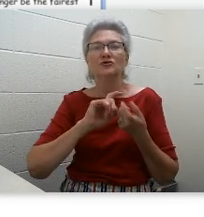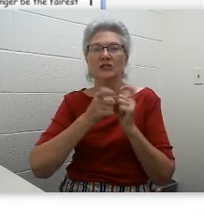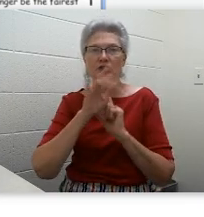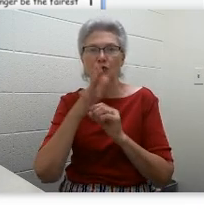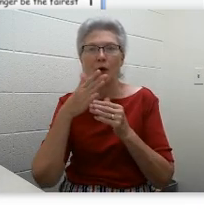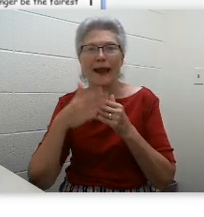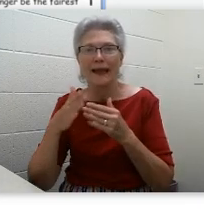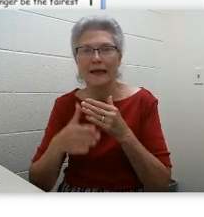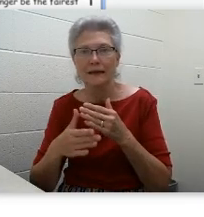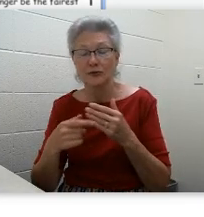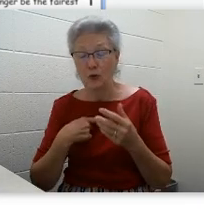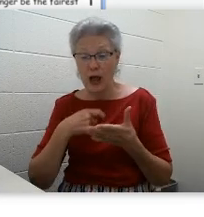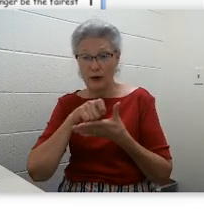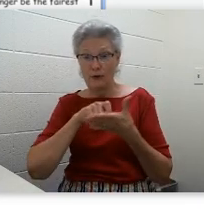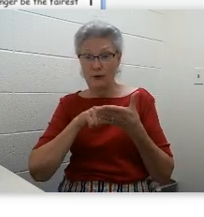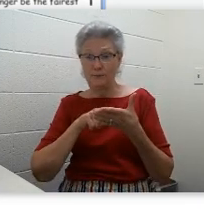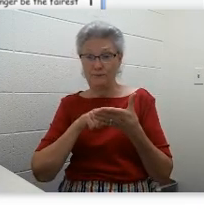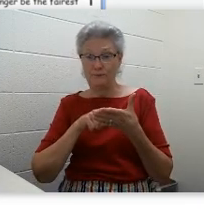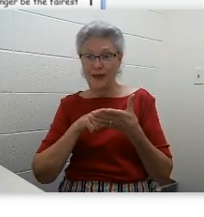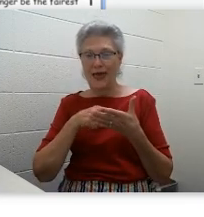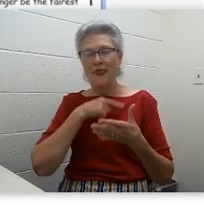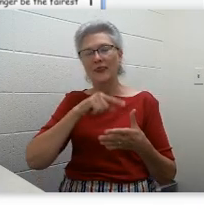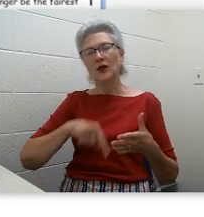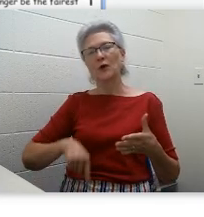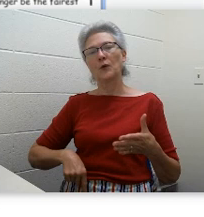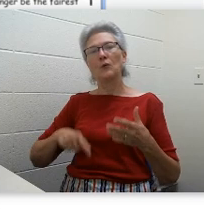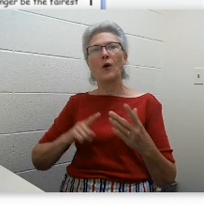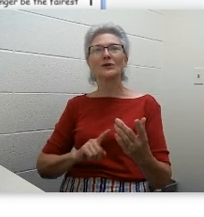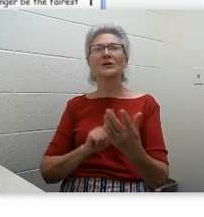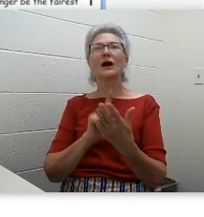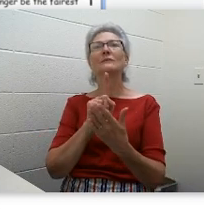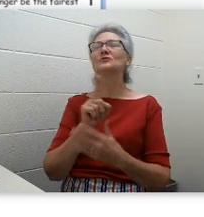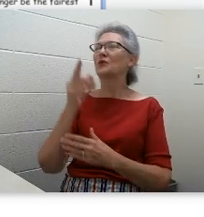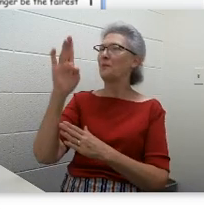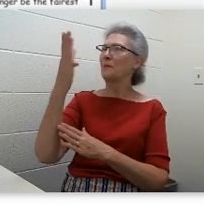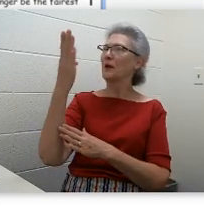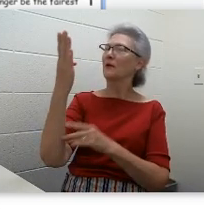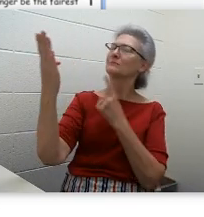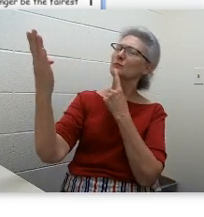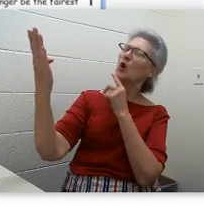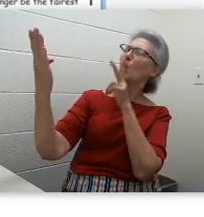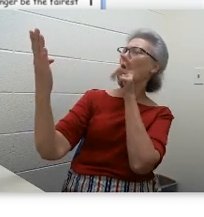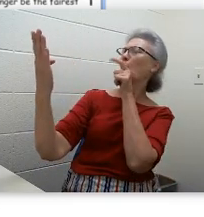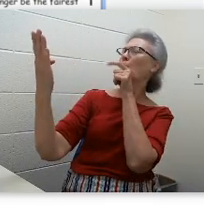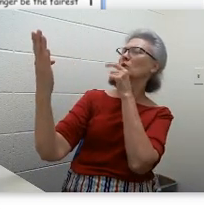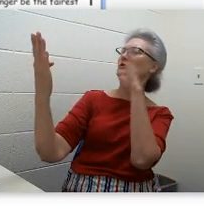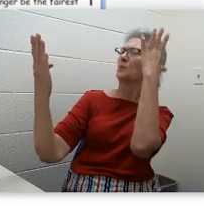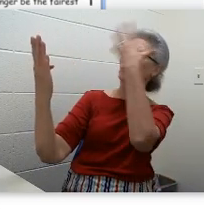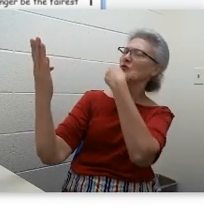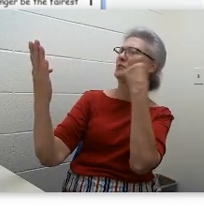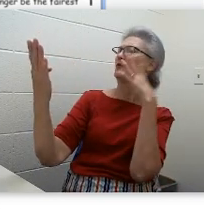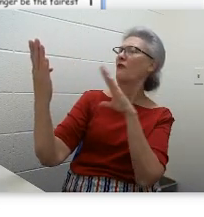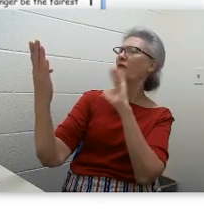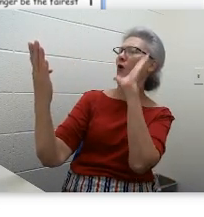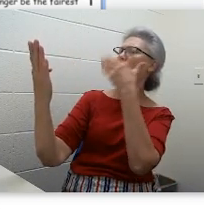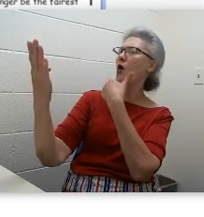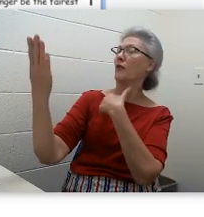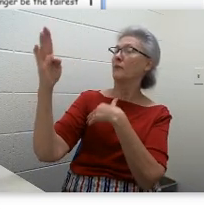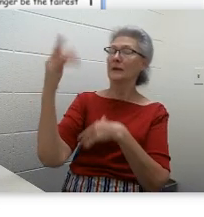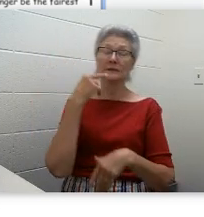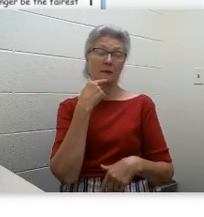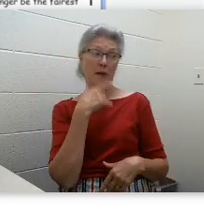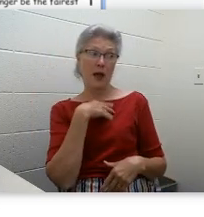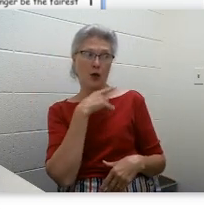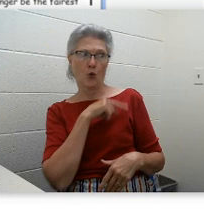So I wrote: the queen walked up to her mirror and asked, who is the fairest of them all? The mirror said,